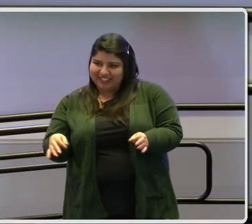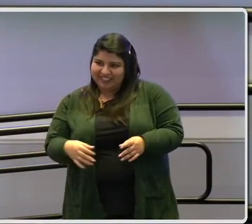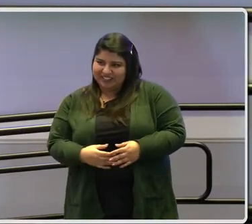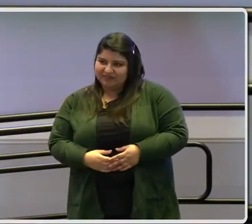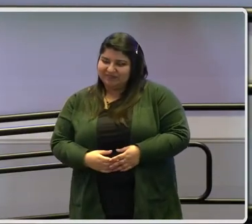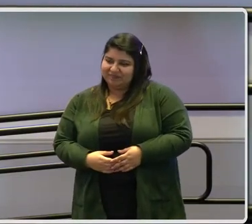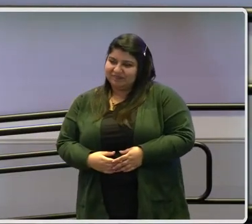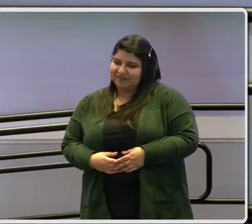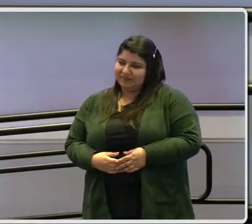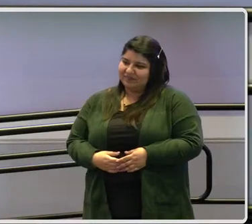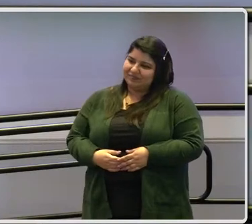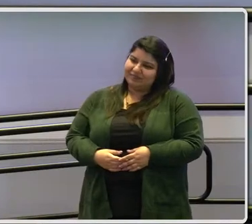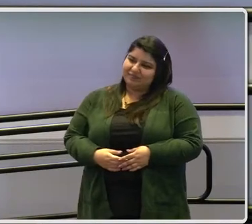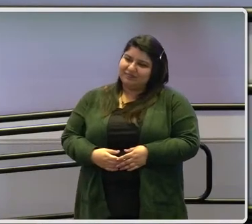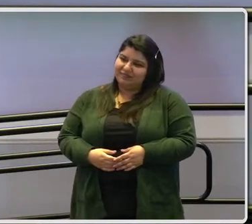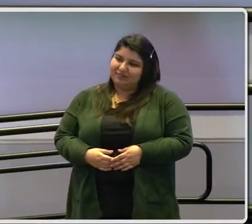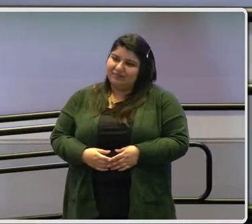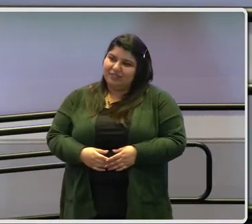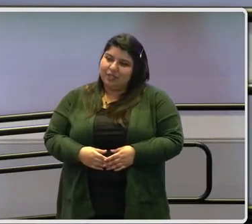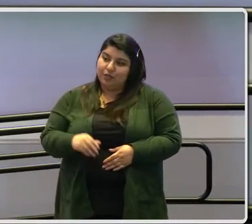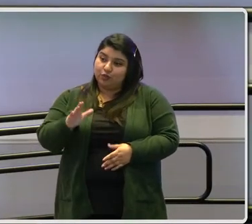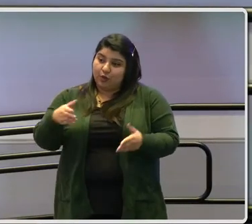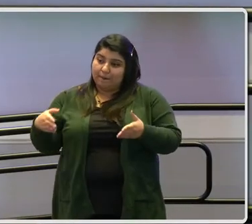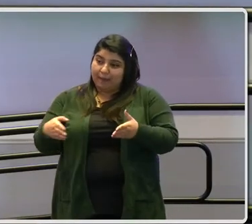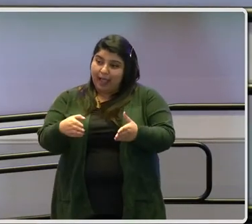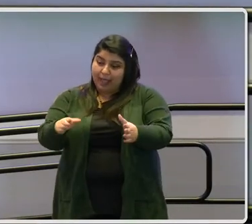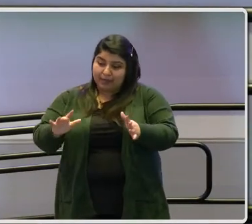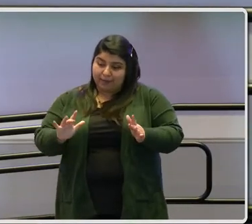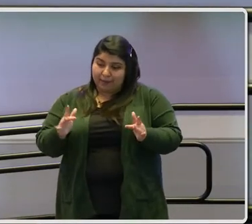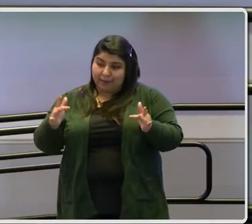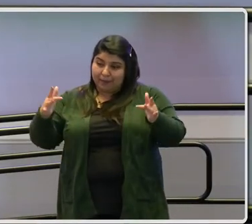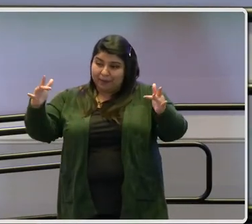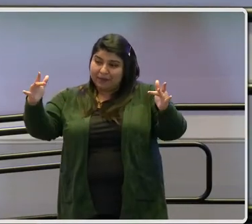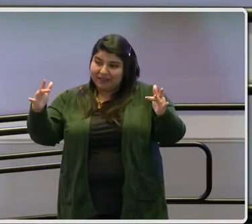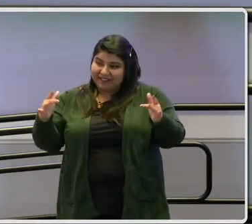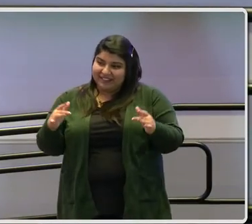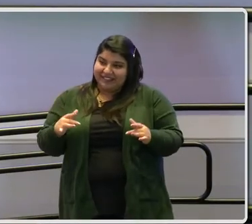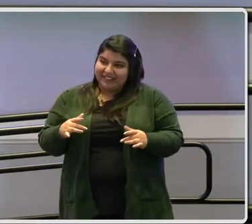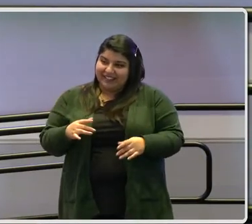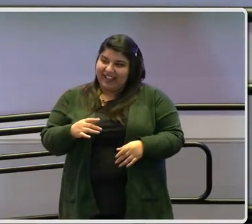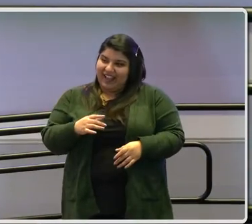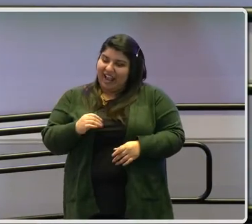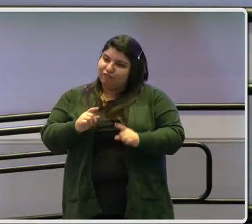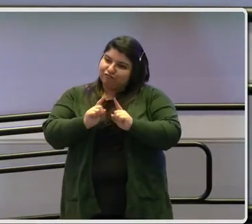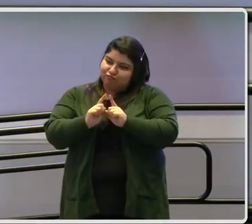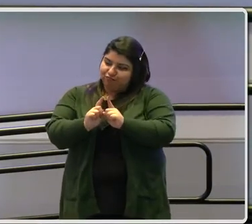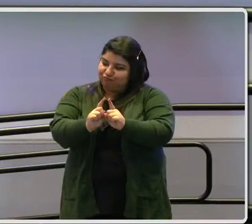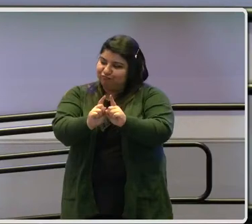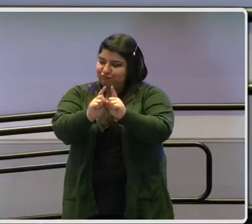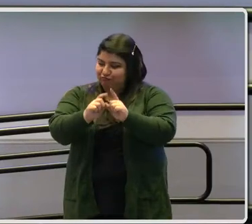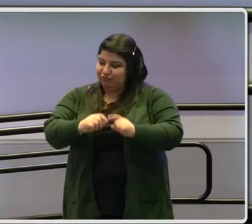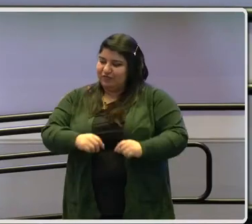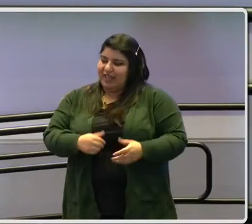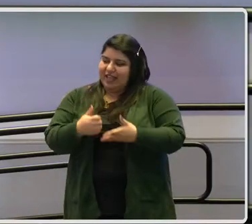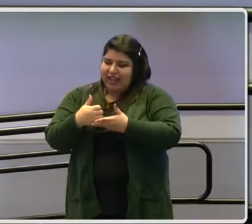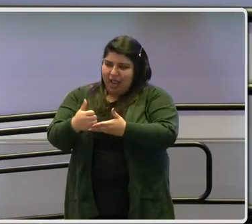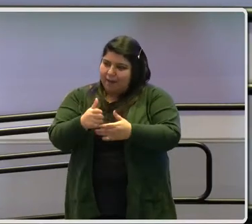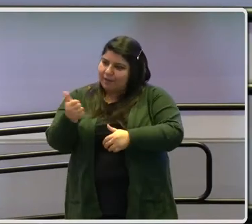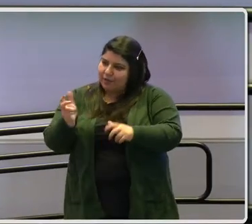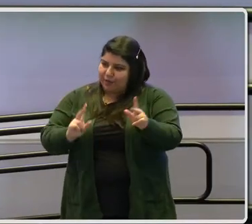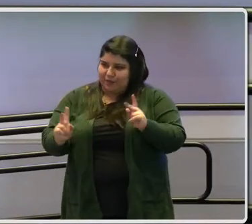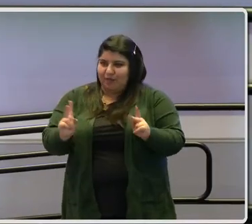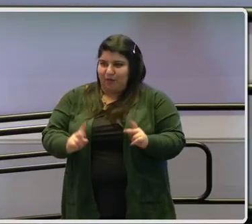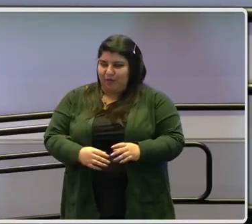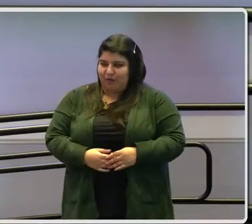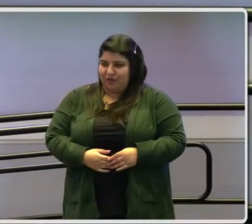Allow your path to be illuminated and extend the gesture. So that's something that I put together